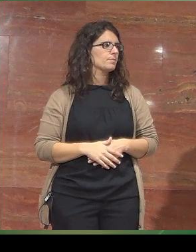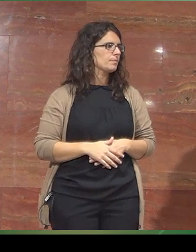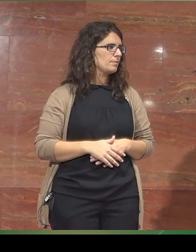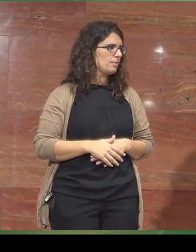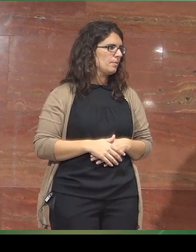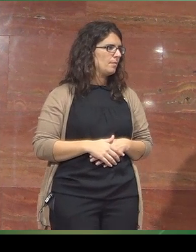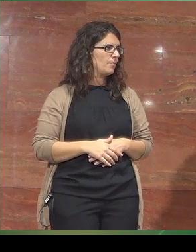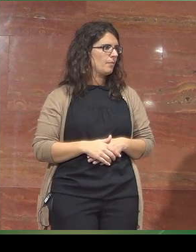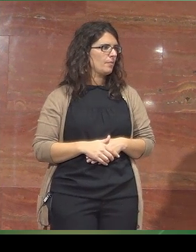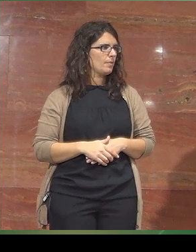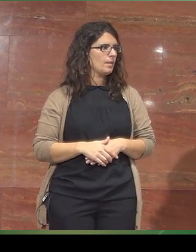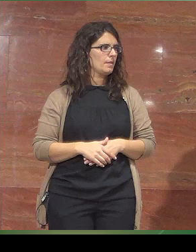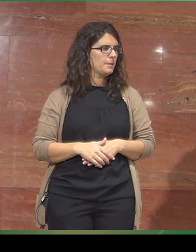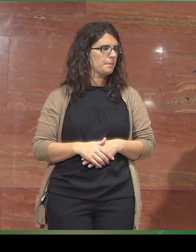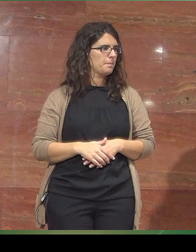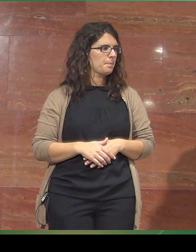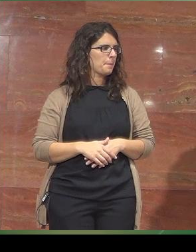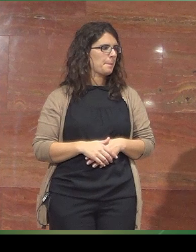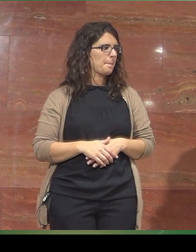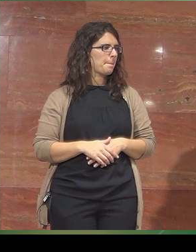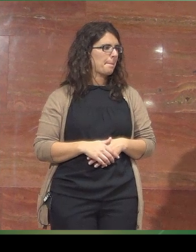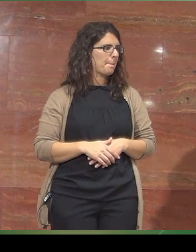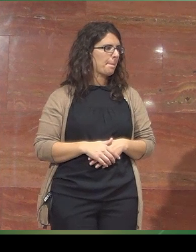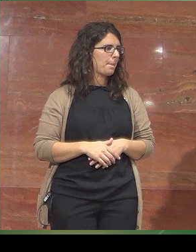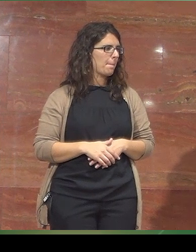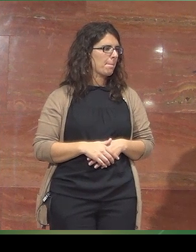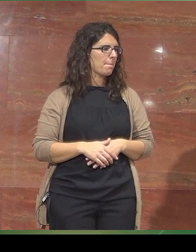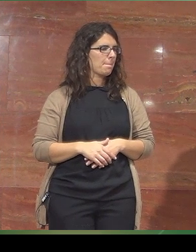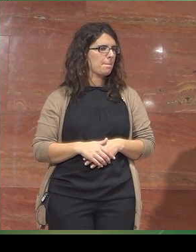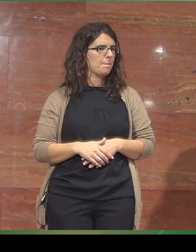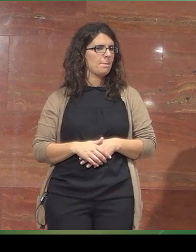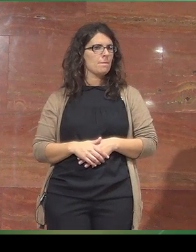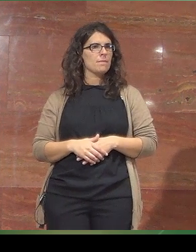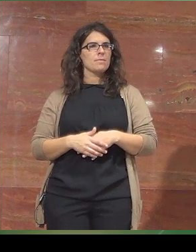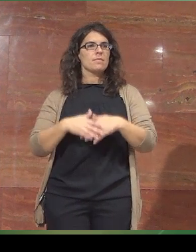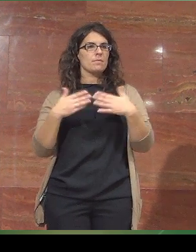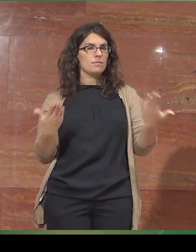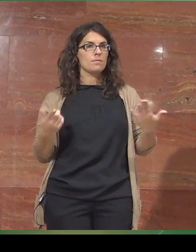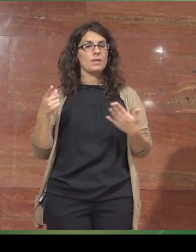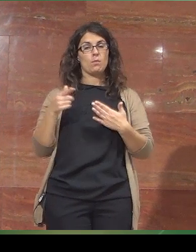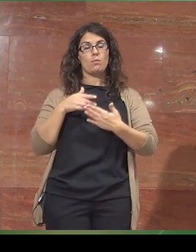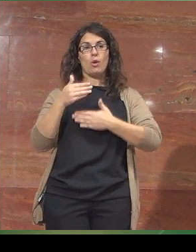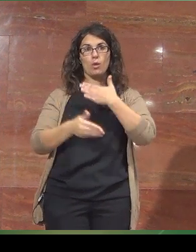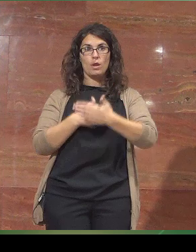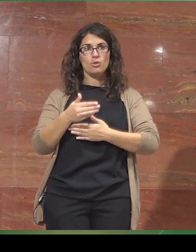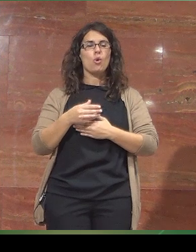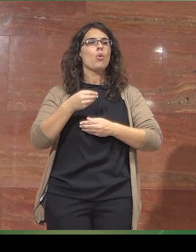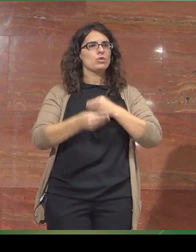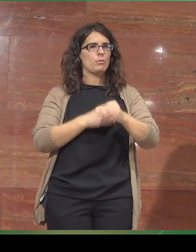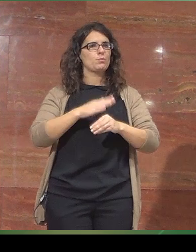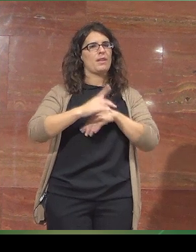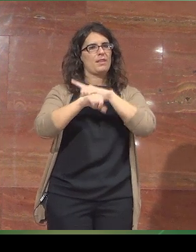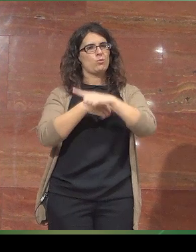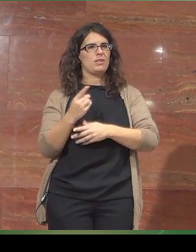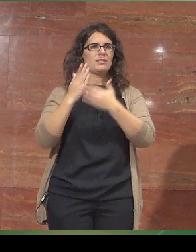So we brought this process to Legible London, and when we looked at the design phase, one of the